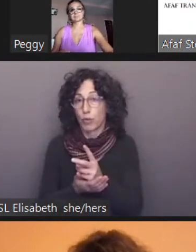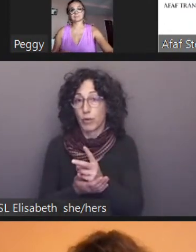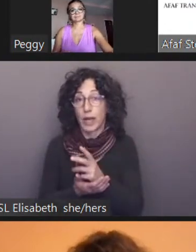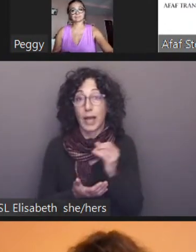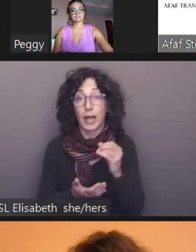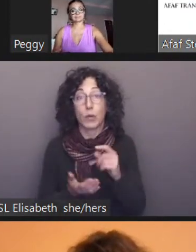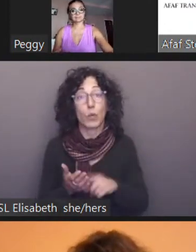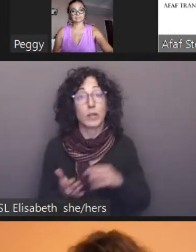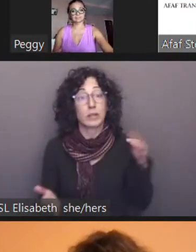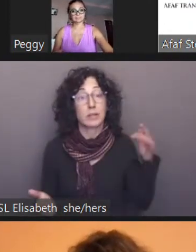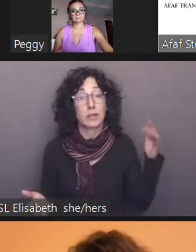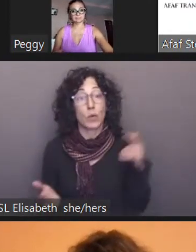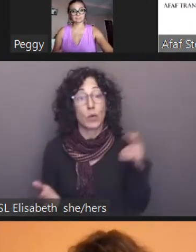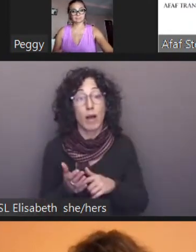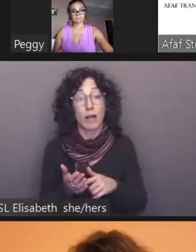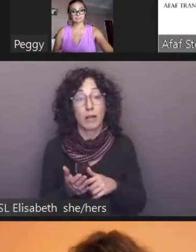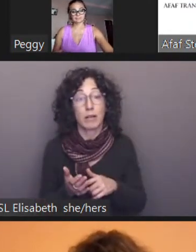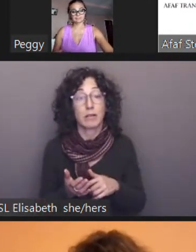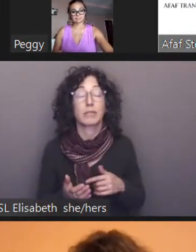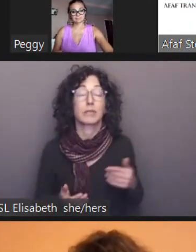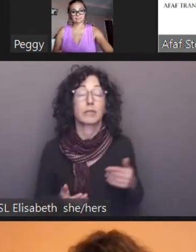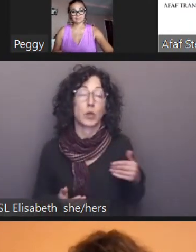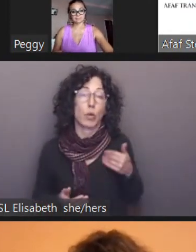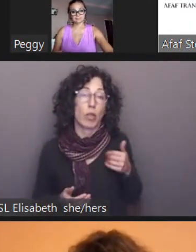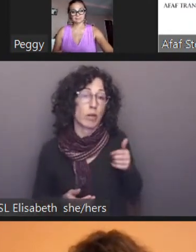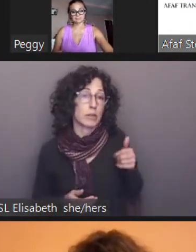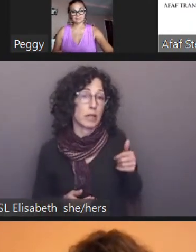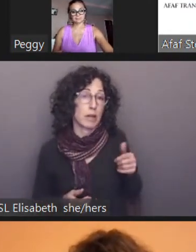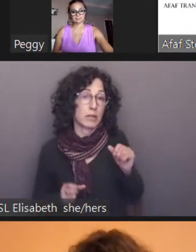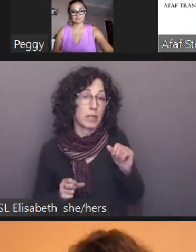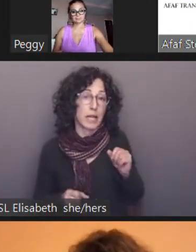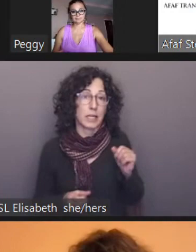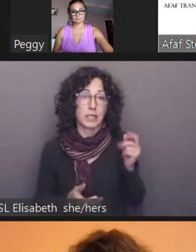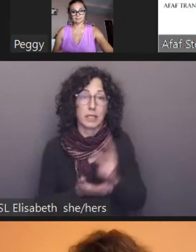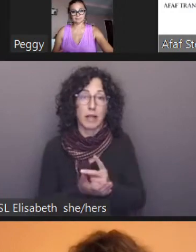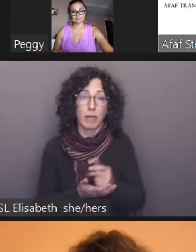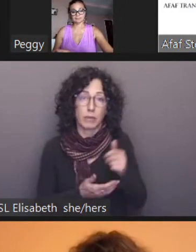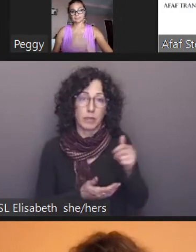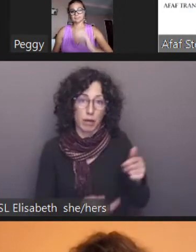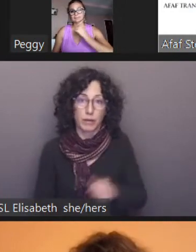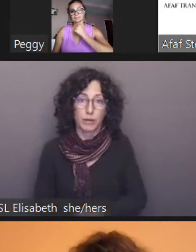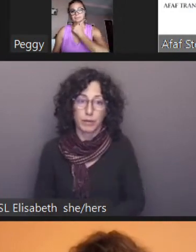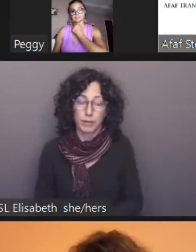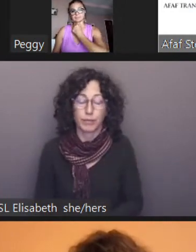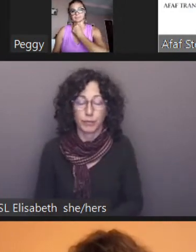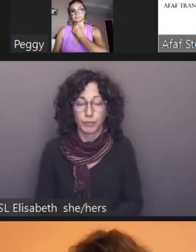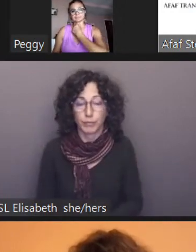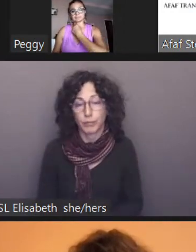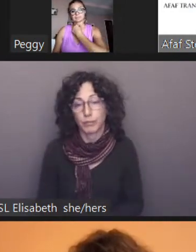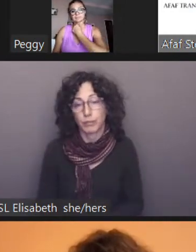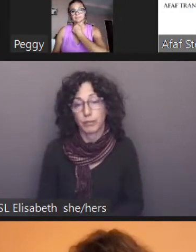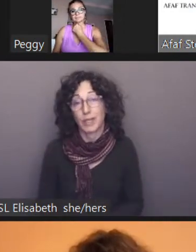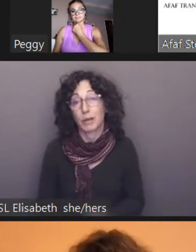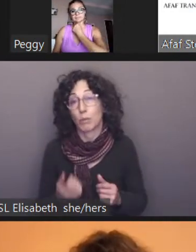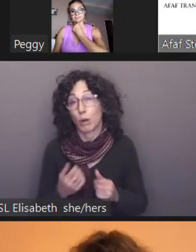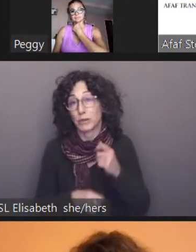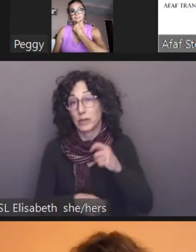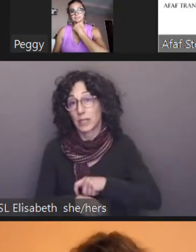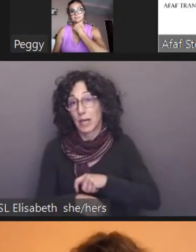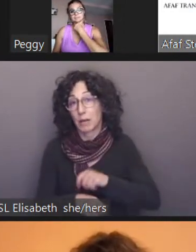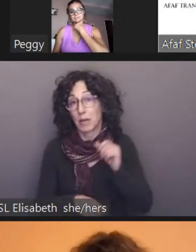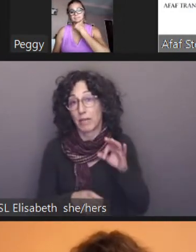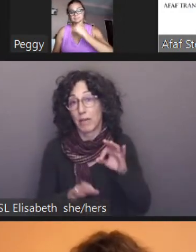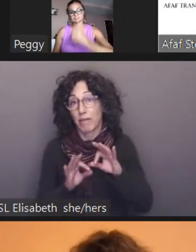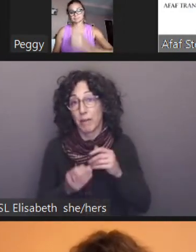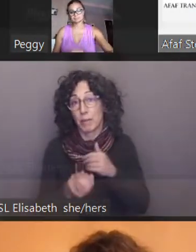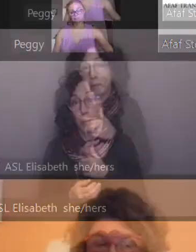rare instances, youth may also be able to consent themselves. In most situations, if a family member,